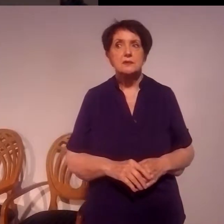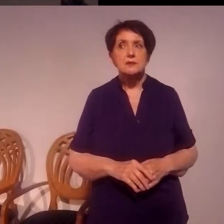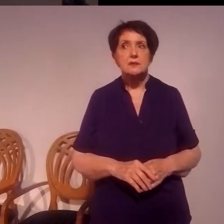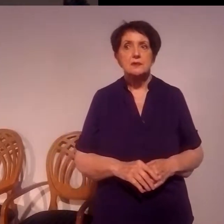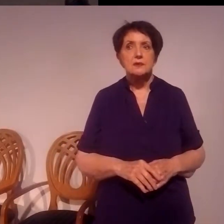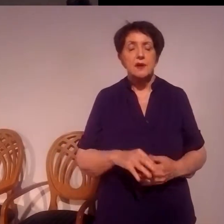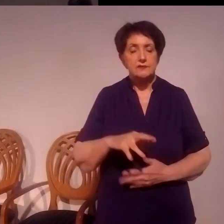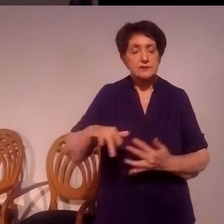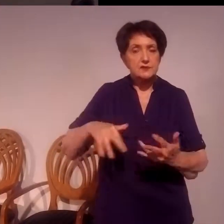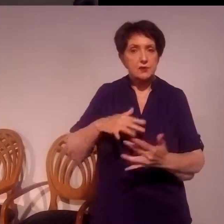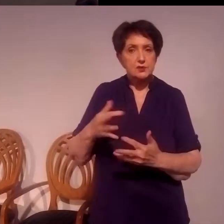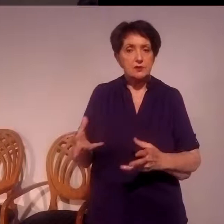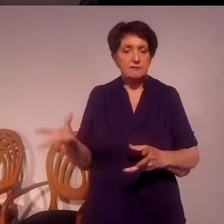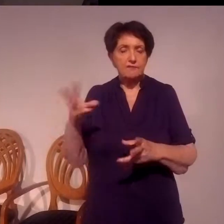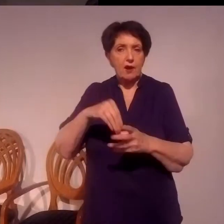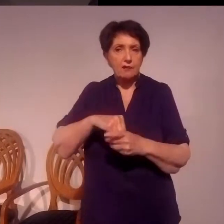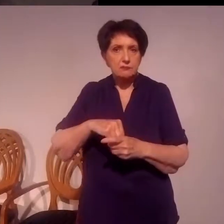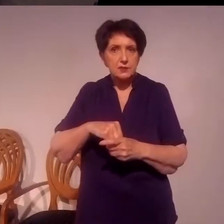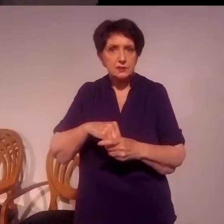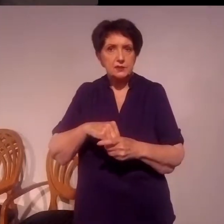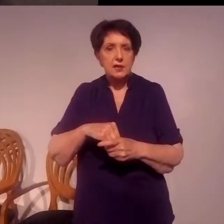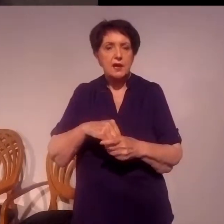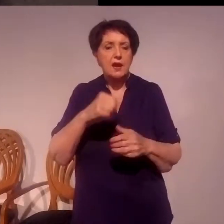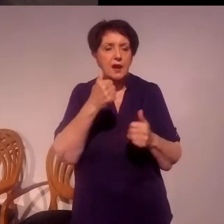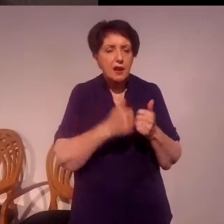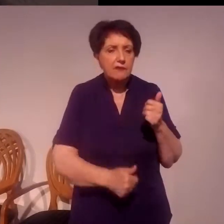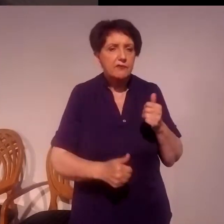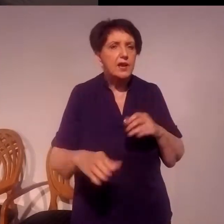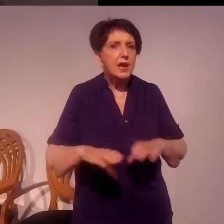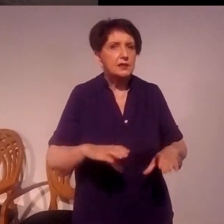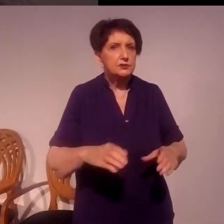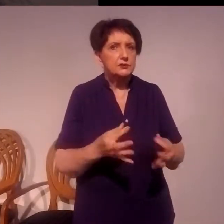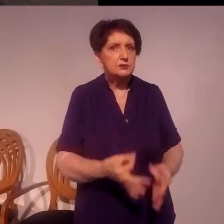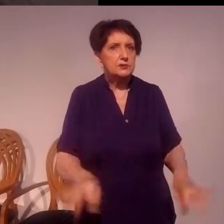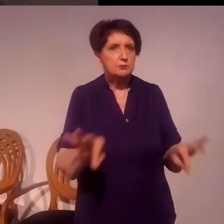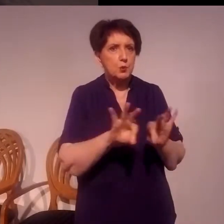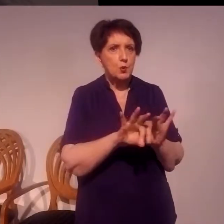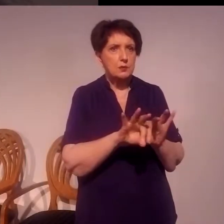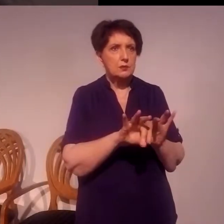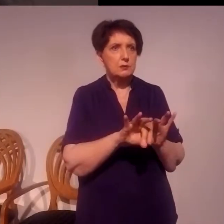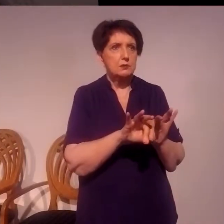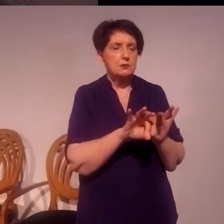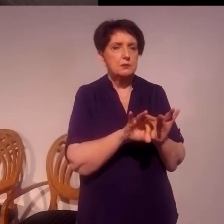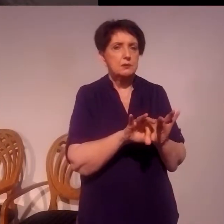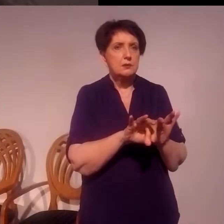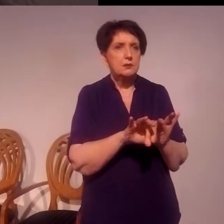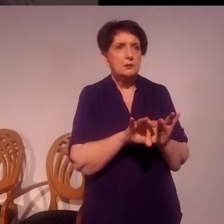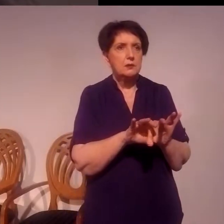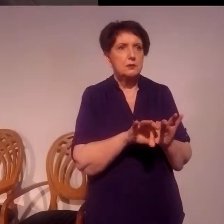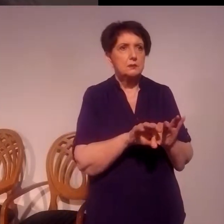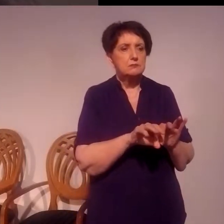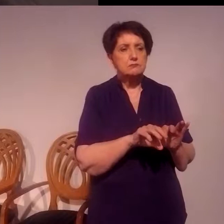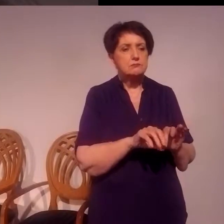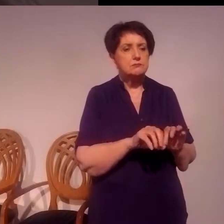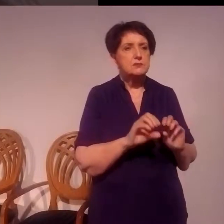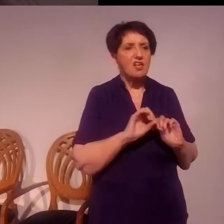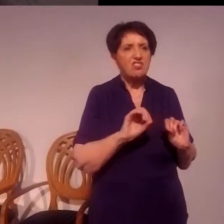of social engagement, every action matters. There's no action too